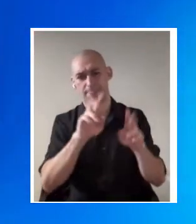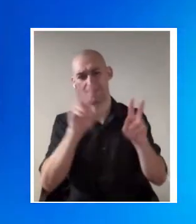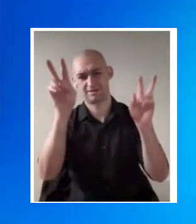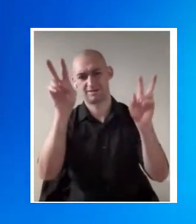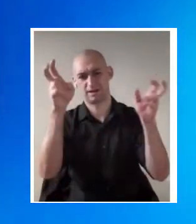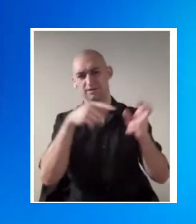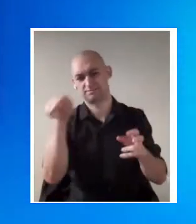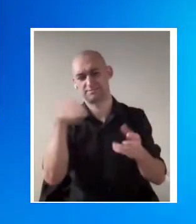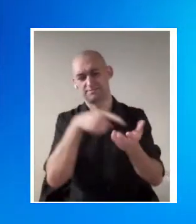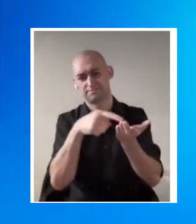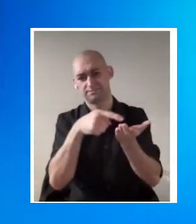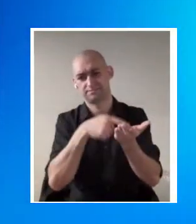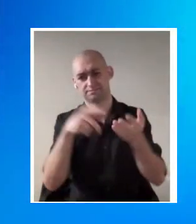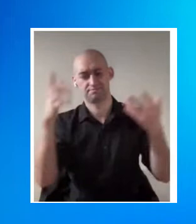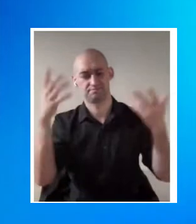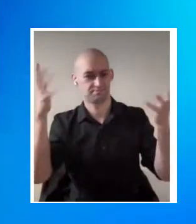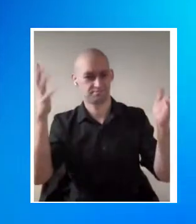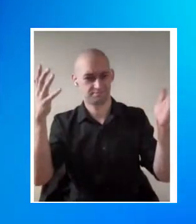earlier.